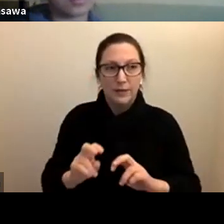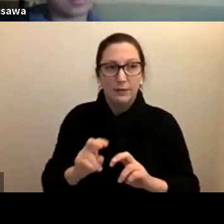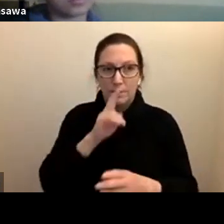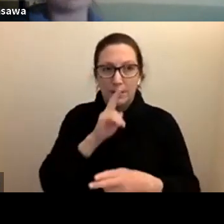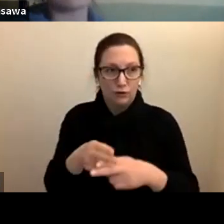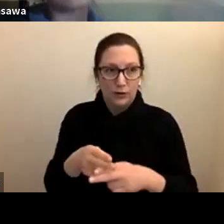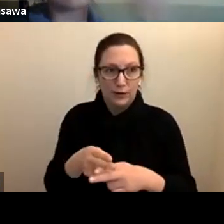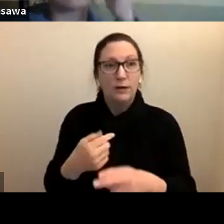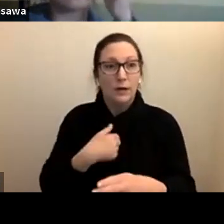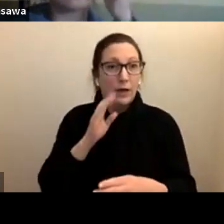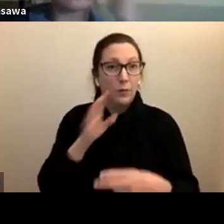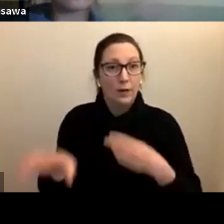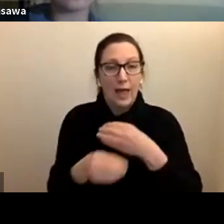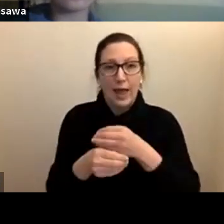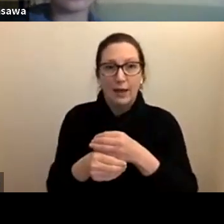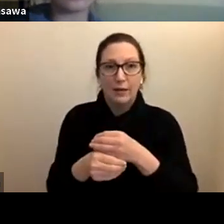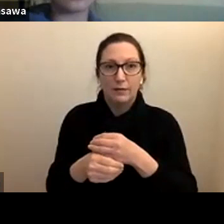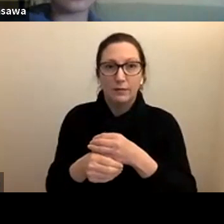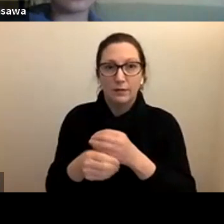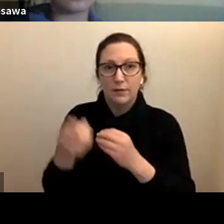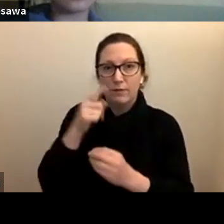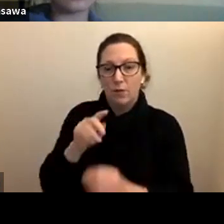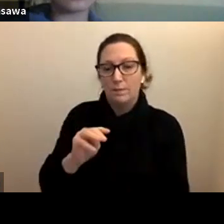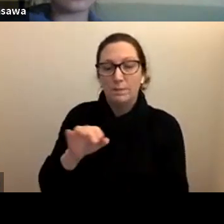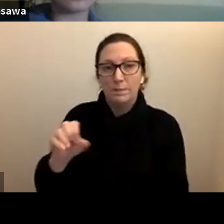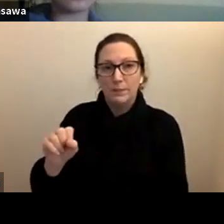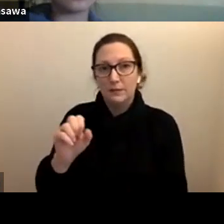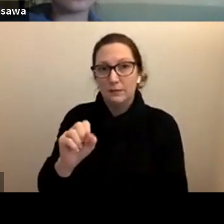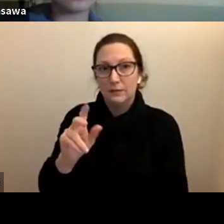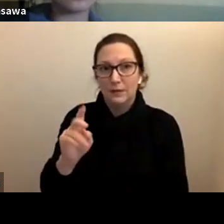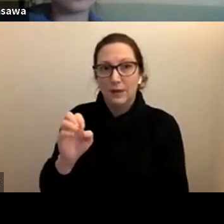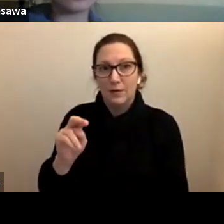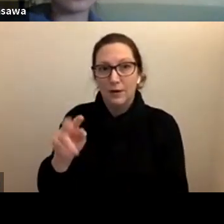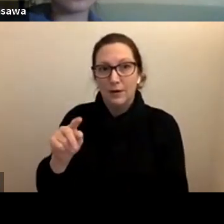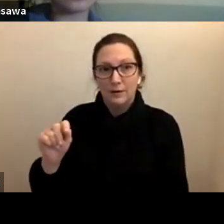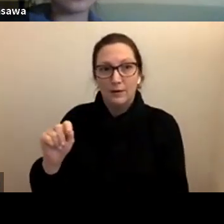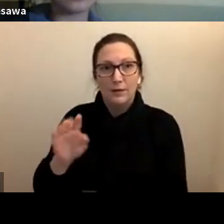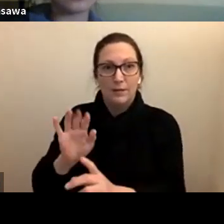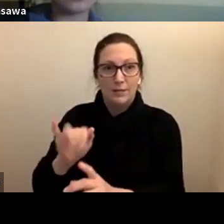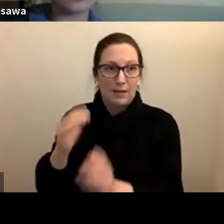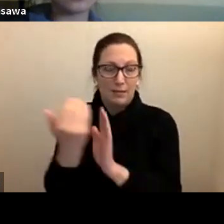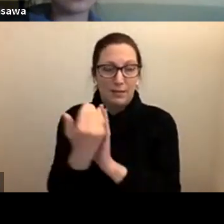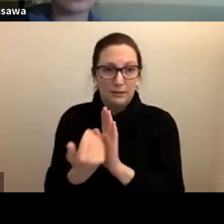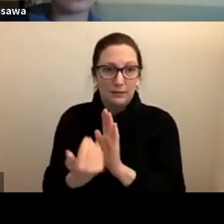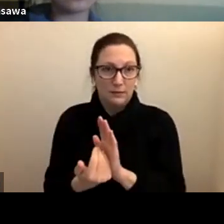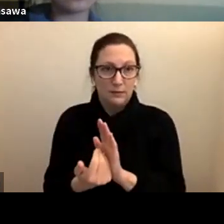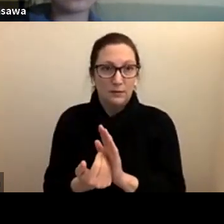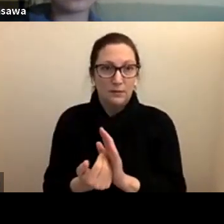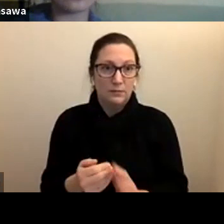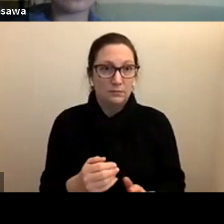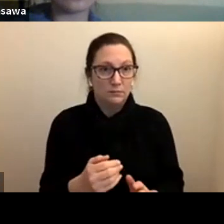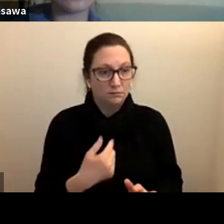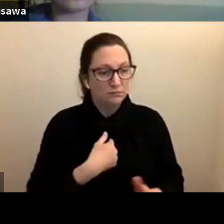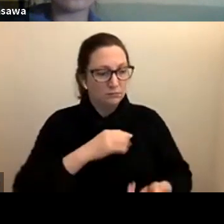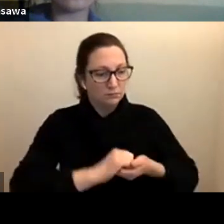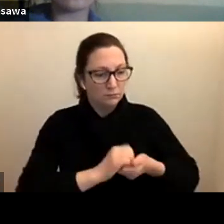mentioned, but I'll add that to Ms. Garrett's list. Well, it will be mine as well. Thank you. And